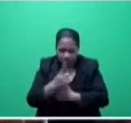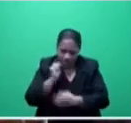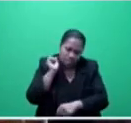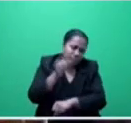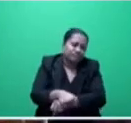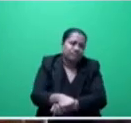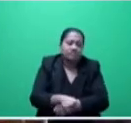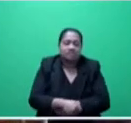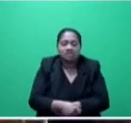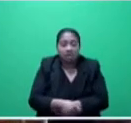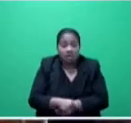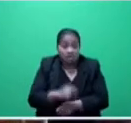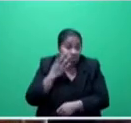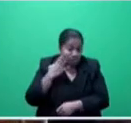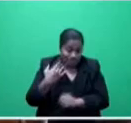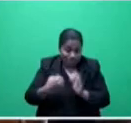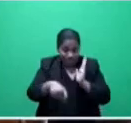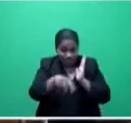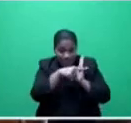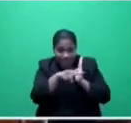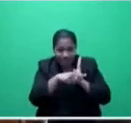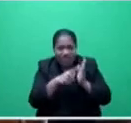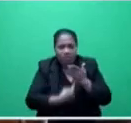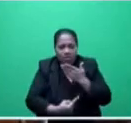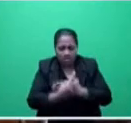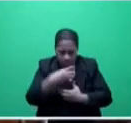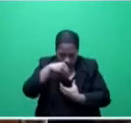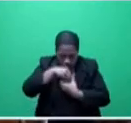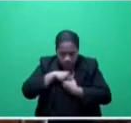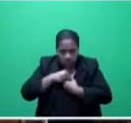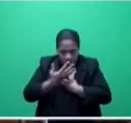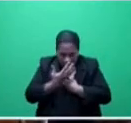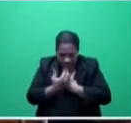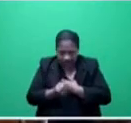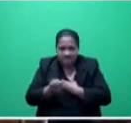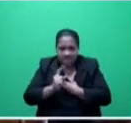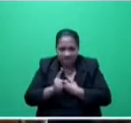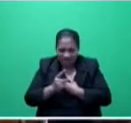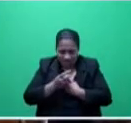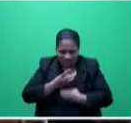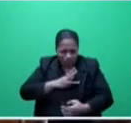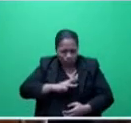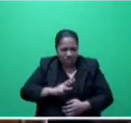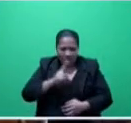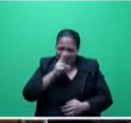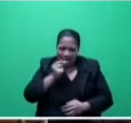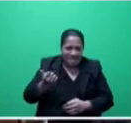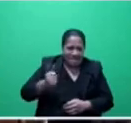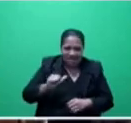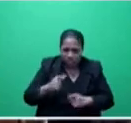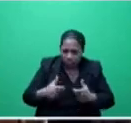we are able to have a will that can face any challenge. There is a